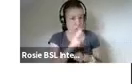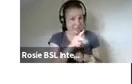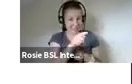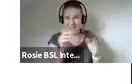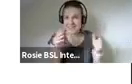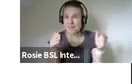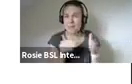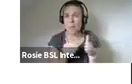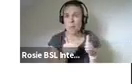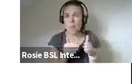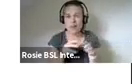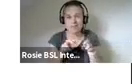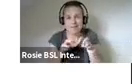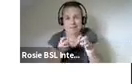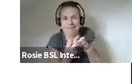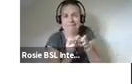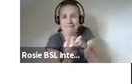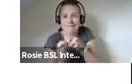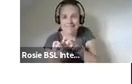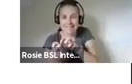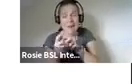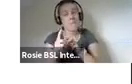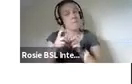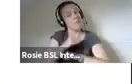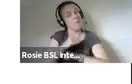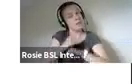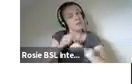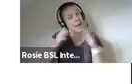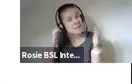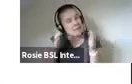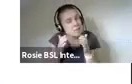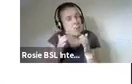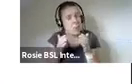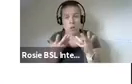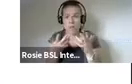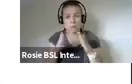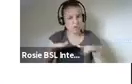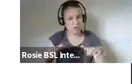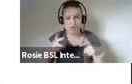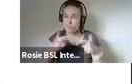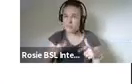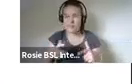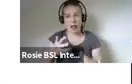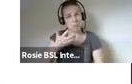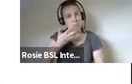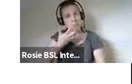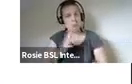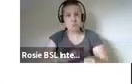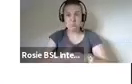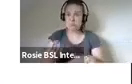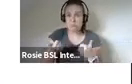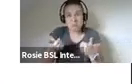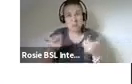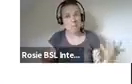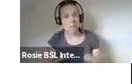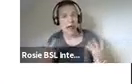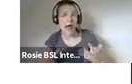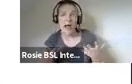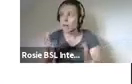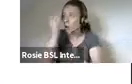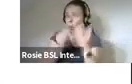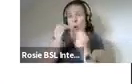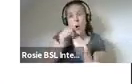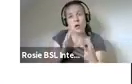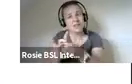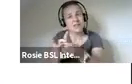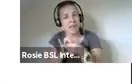is. But even though the space is small, the children are all playing, they're learning together,